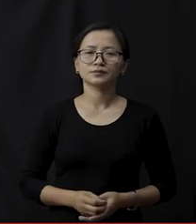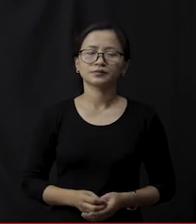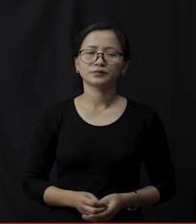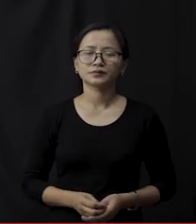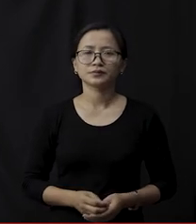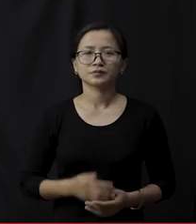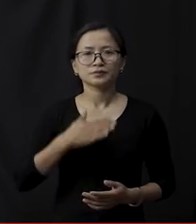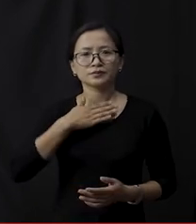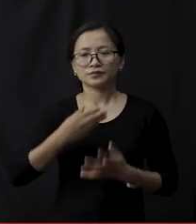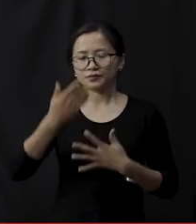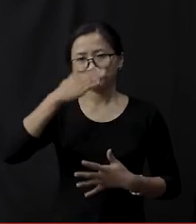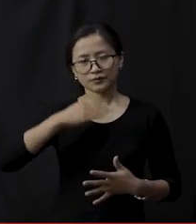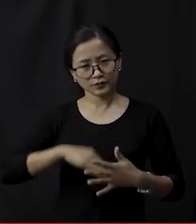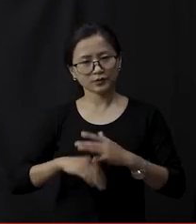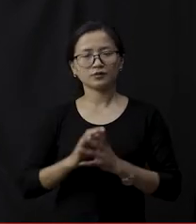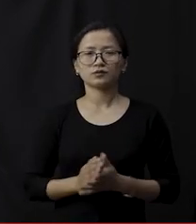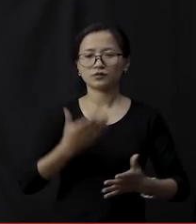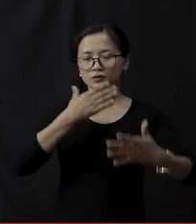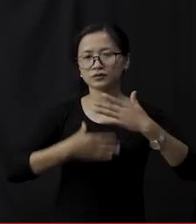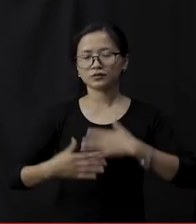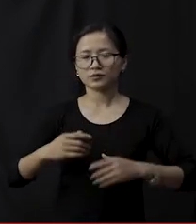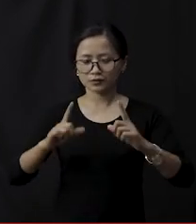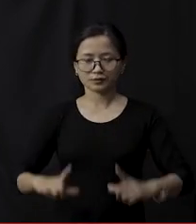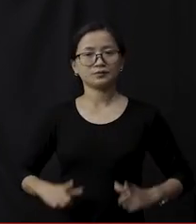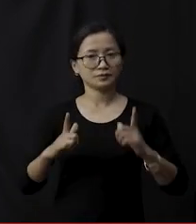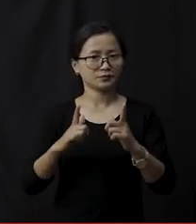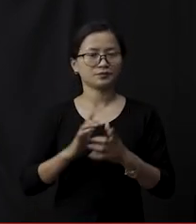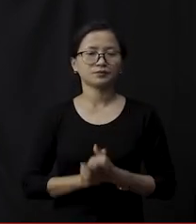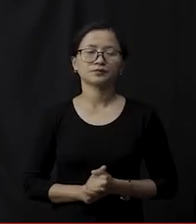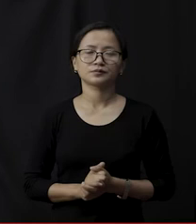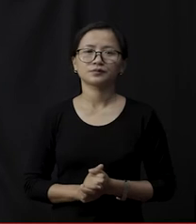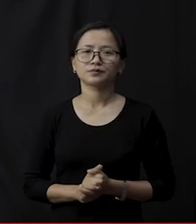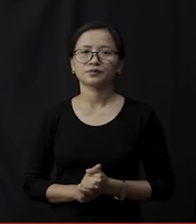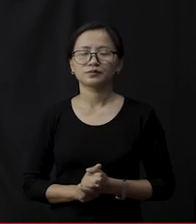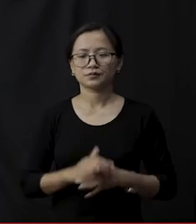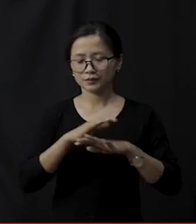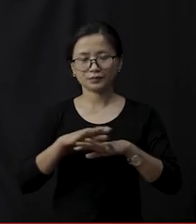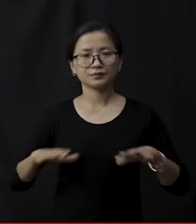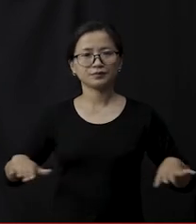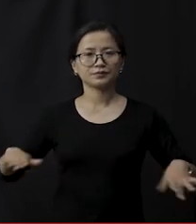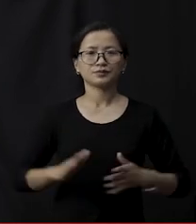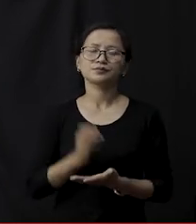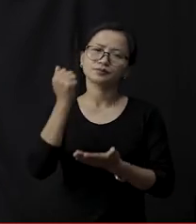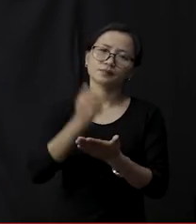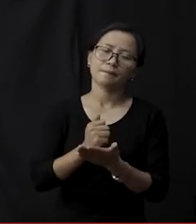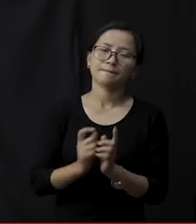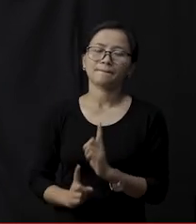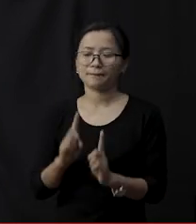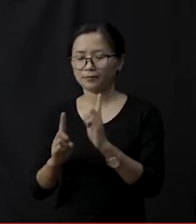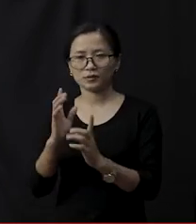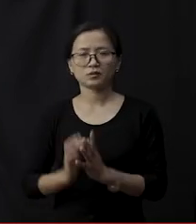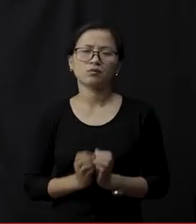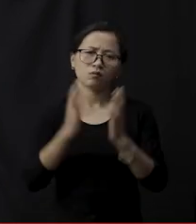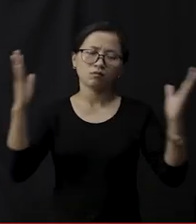oxygen for our survival. So students, we should plant